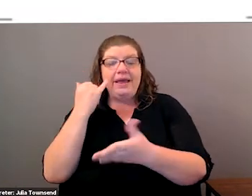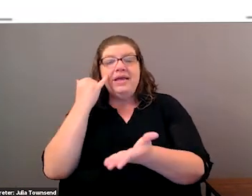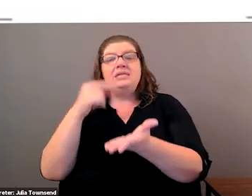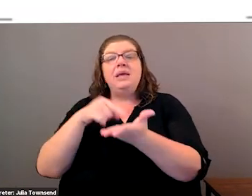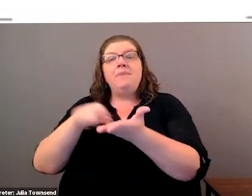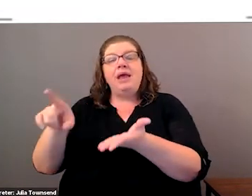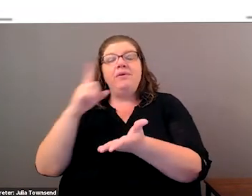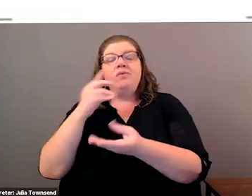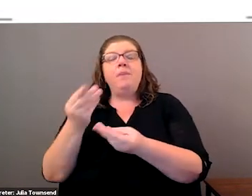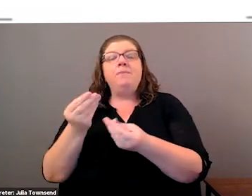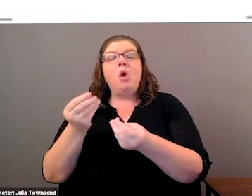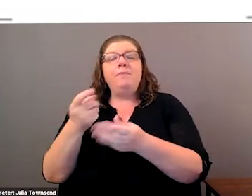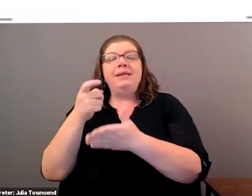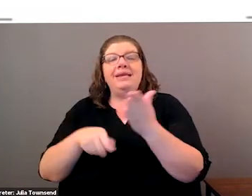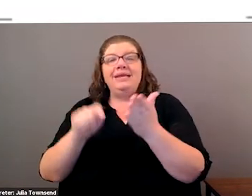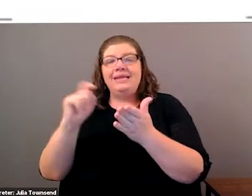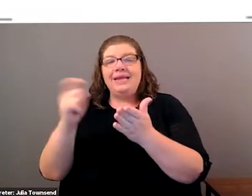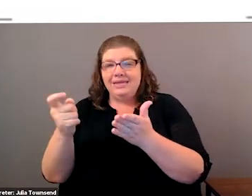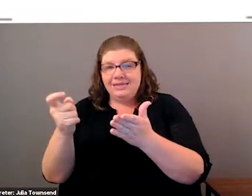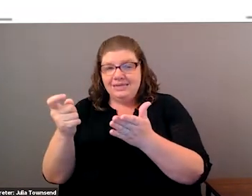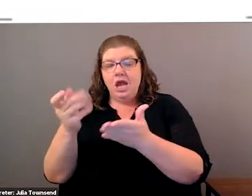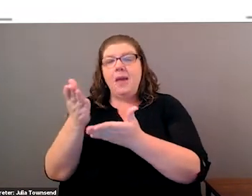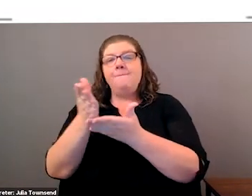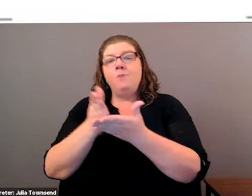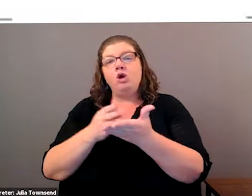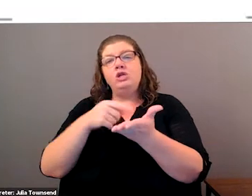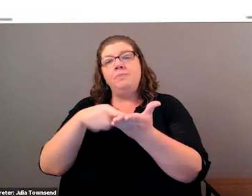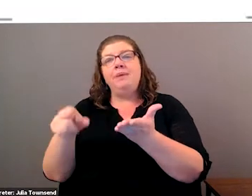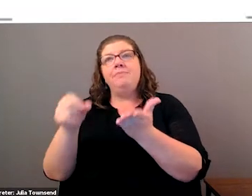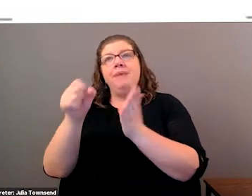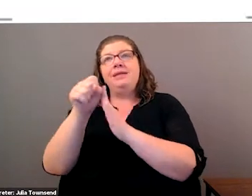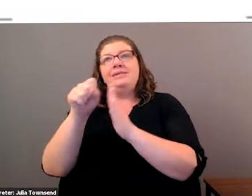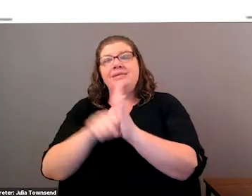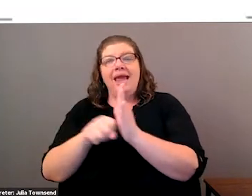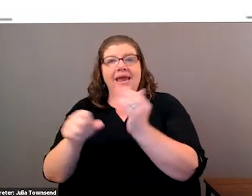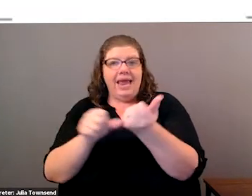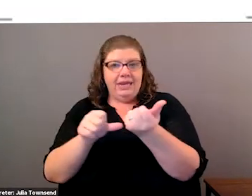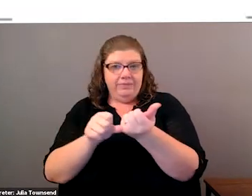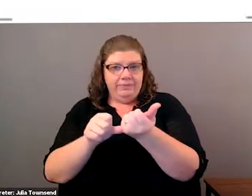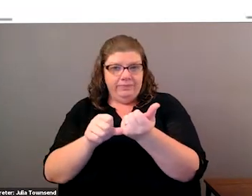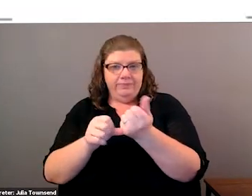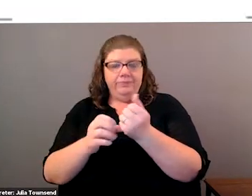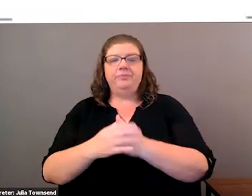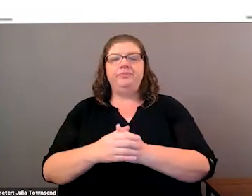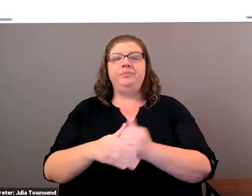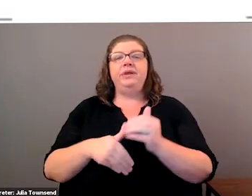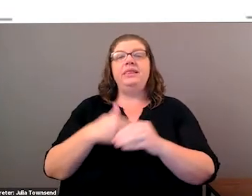property taxes and partially paid out of the state aid. Next slide.